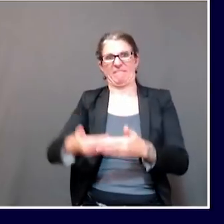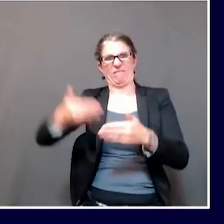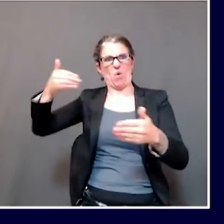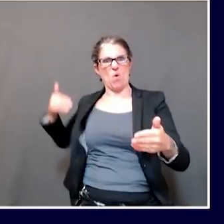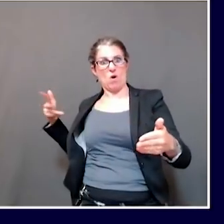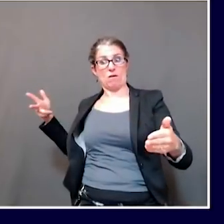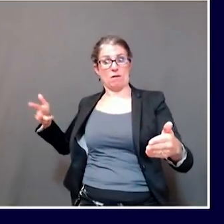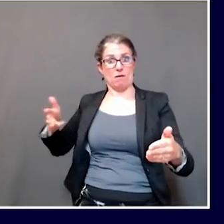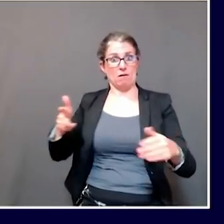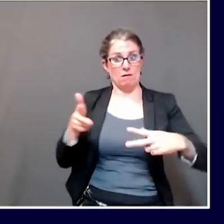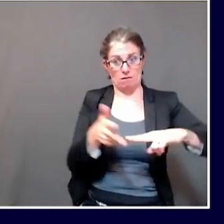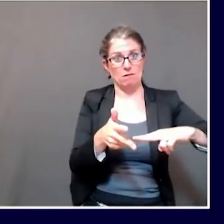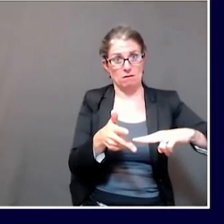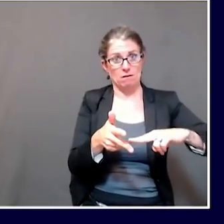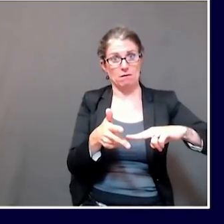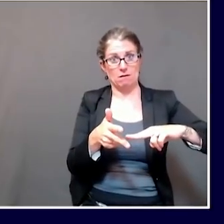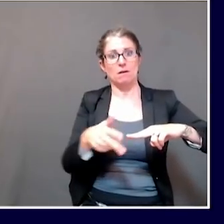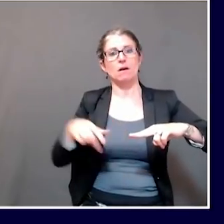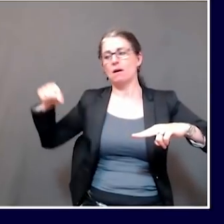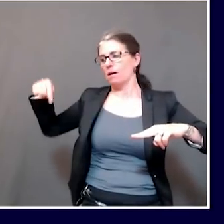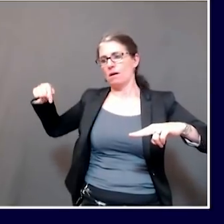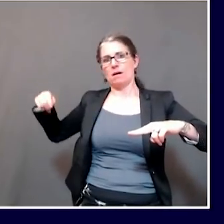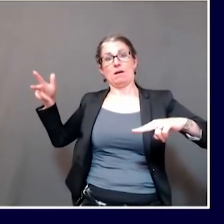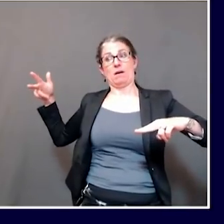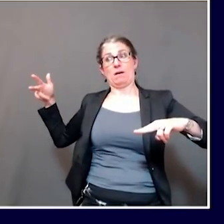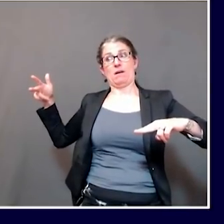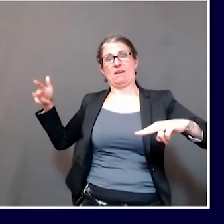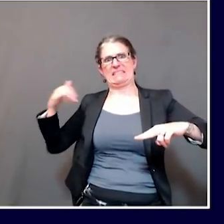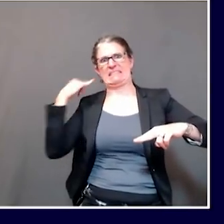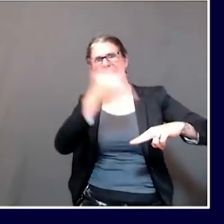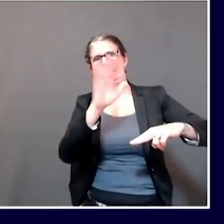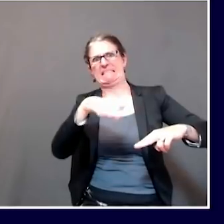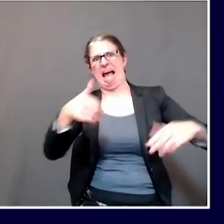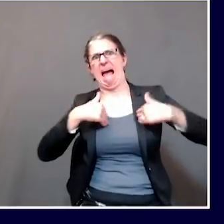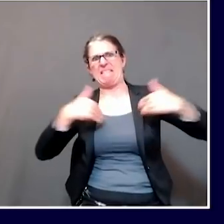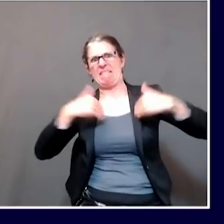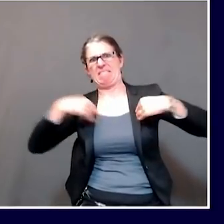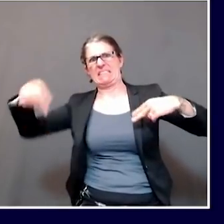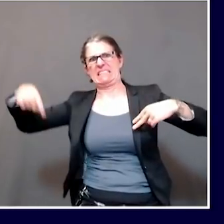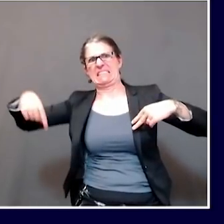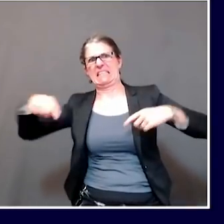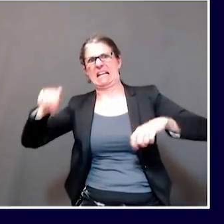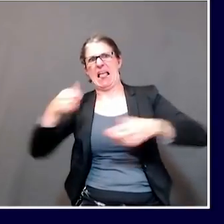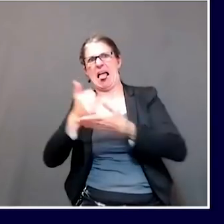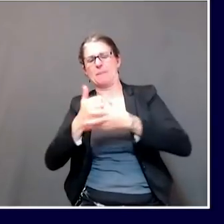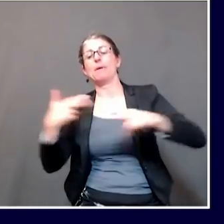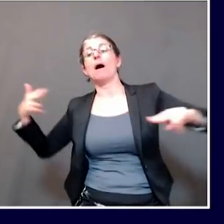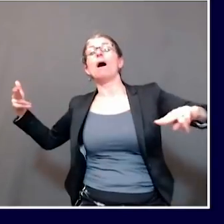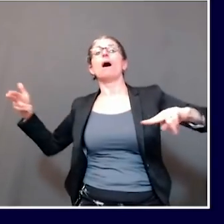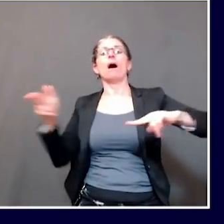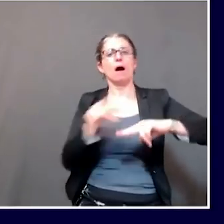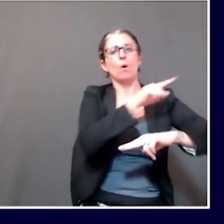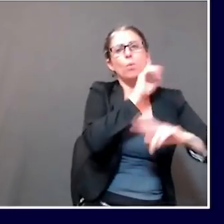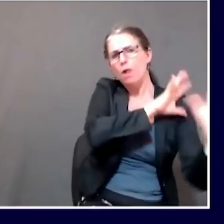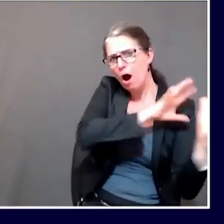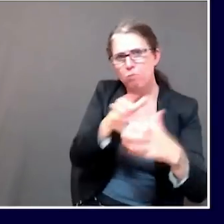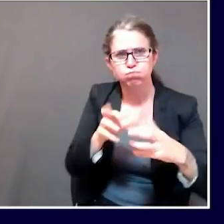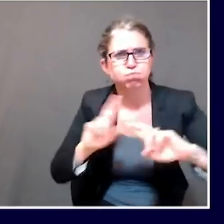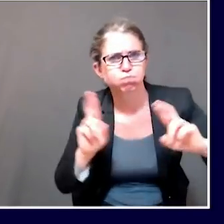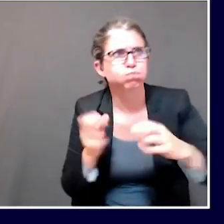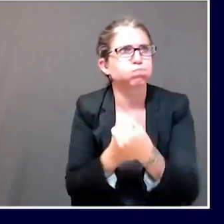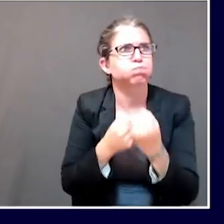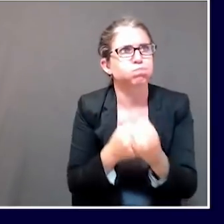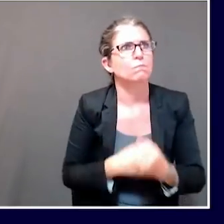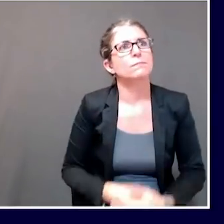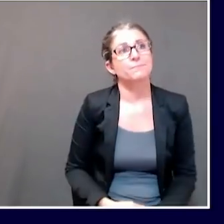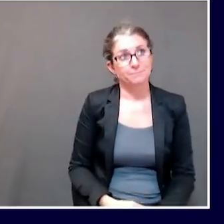support from the local EMS, from a local hotel, and local healthcare providers, where those folks are saying, yep, we